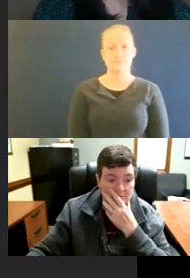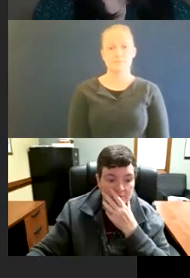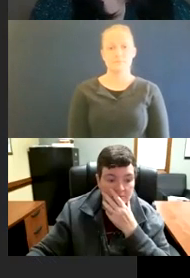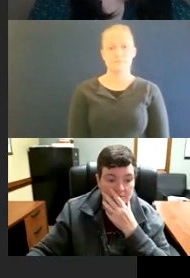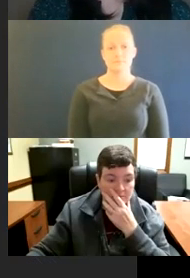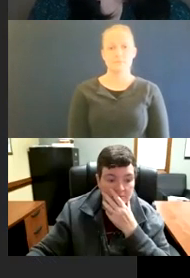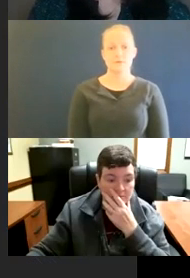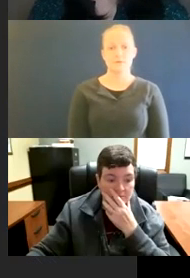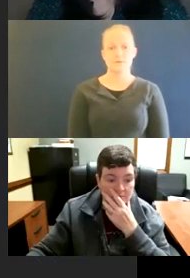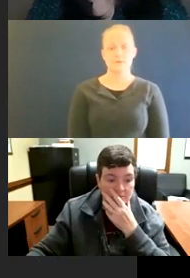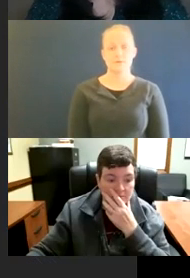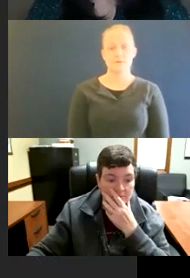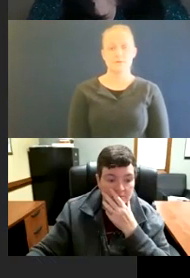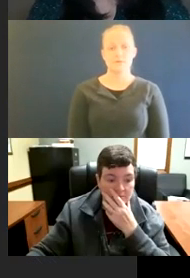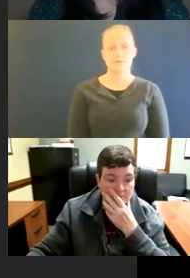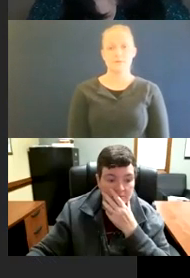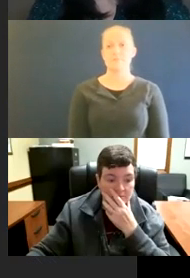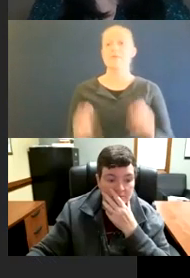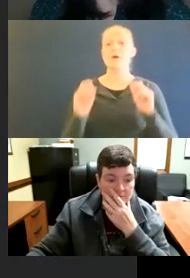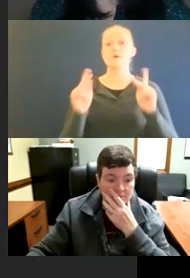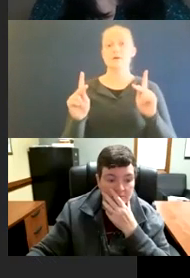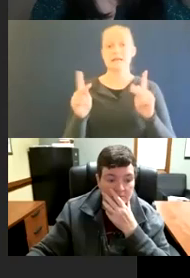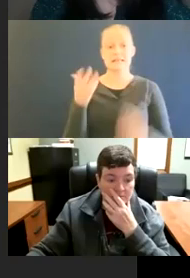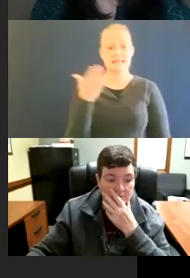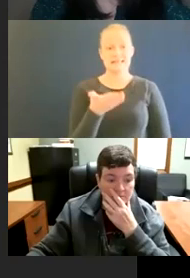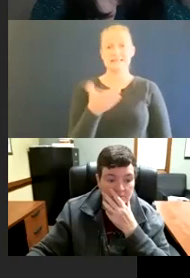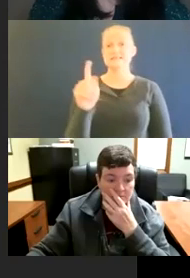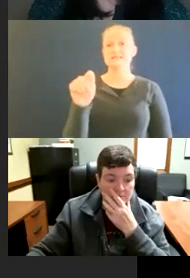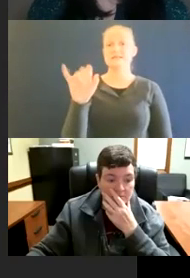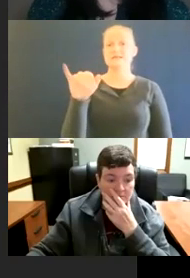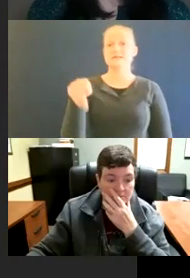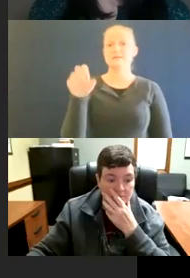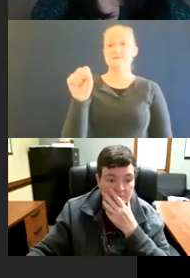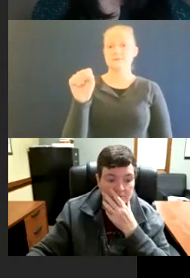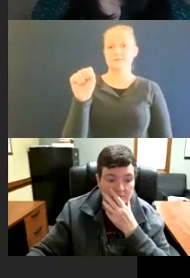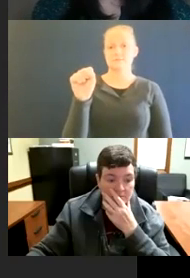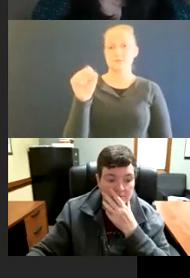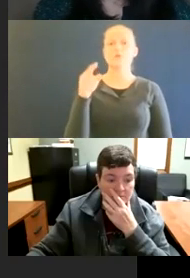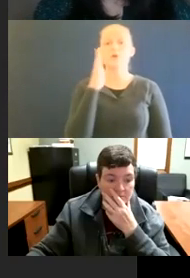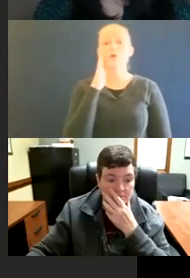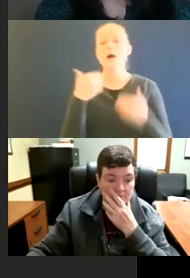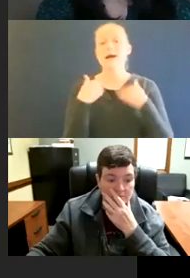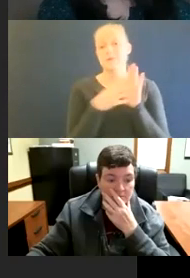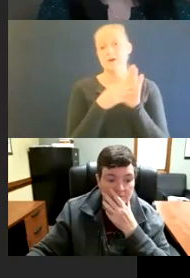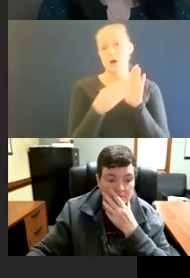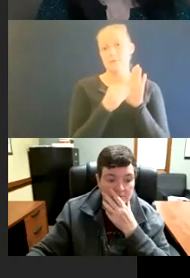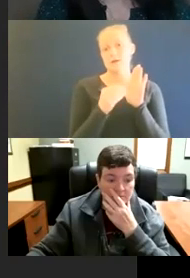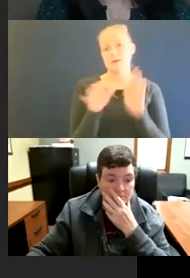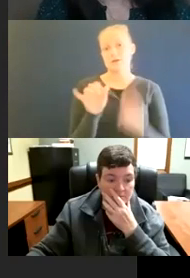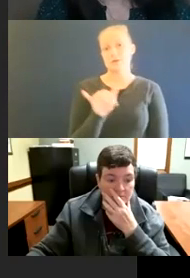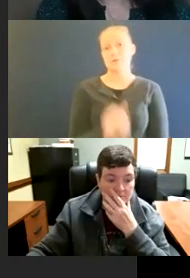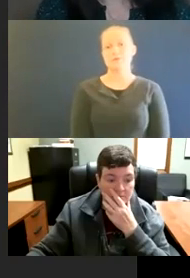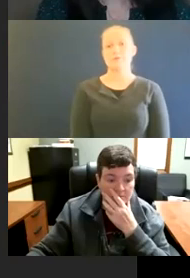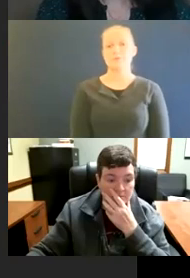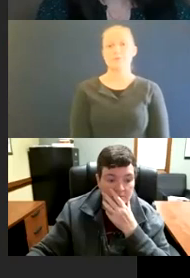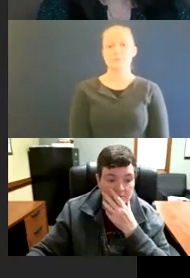Okay, so here is our tips document, and you will have a copy of this in the folder as well. So this is the